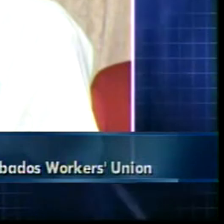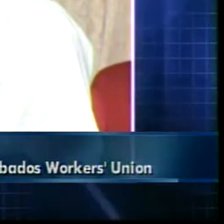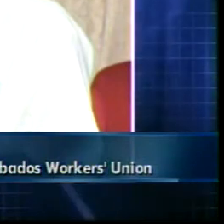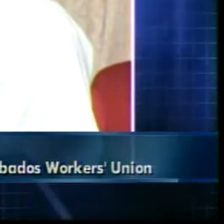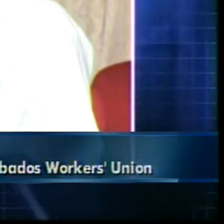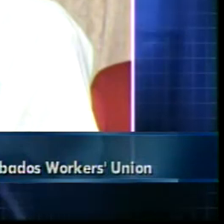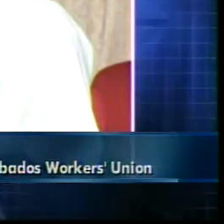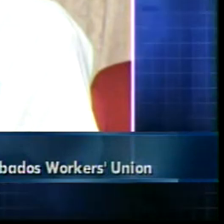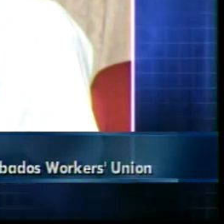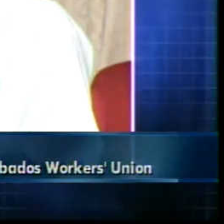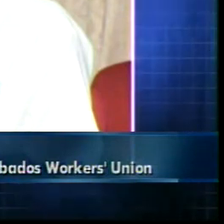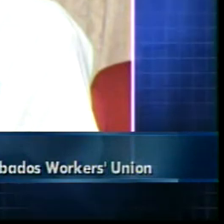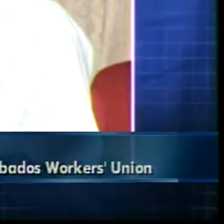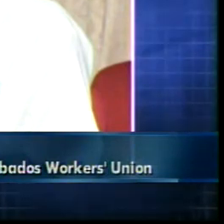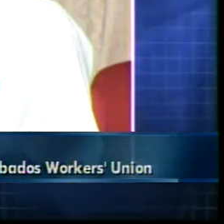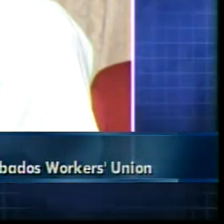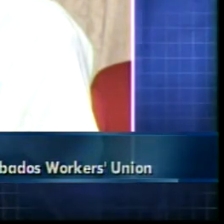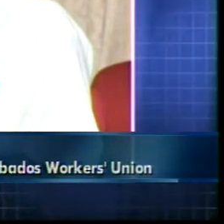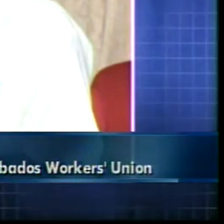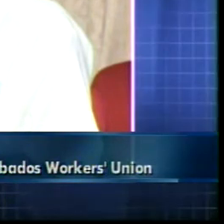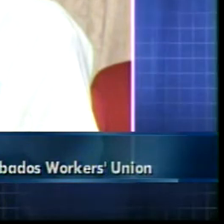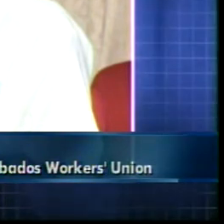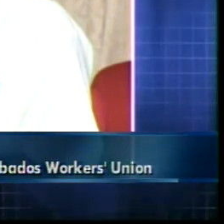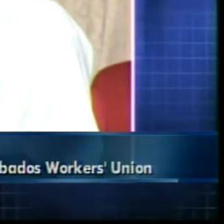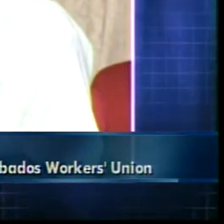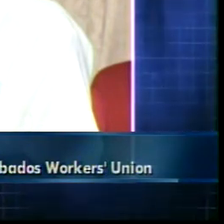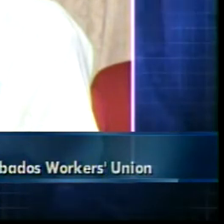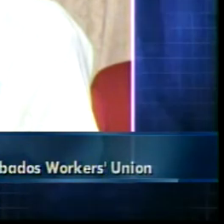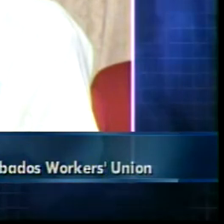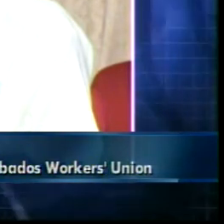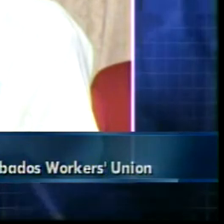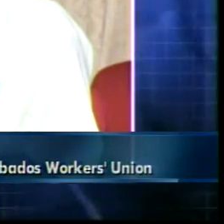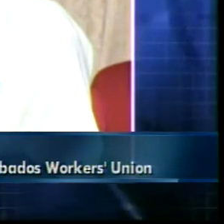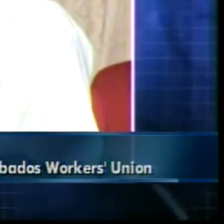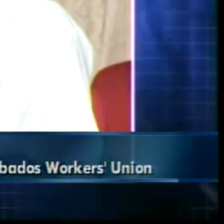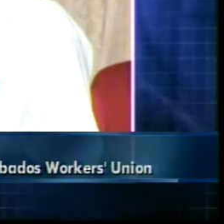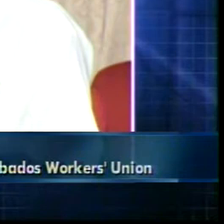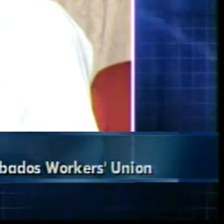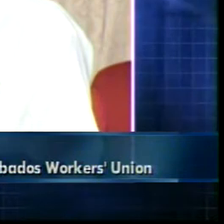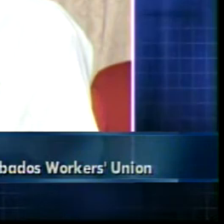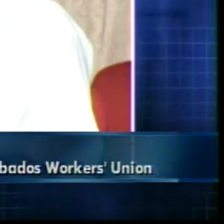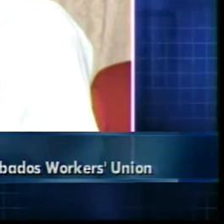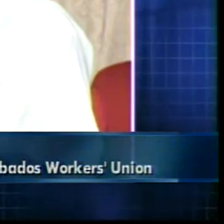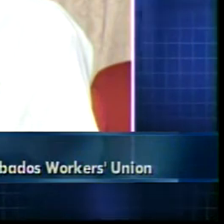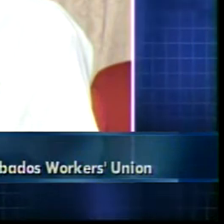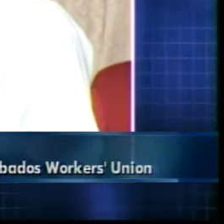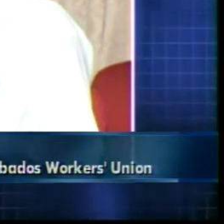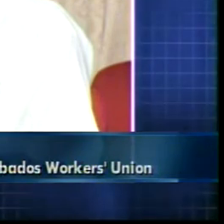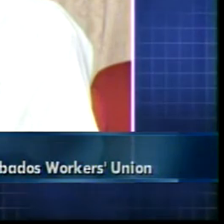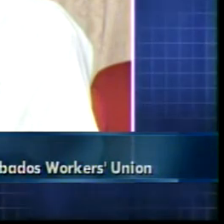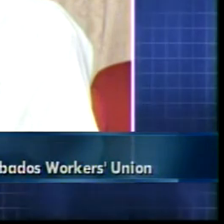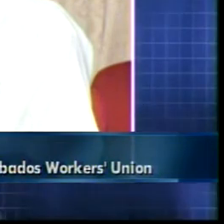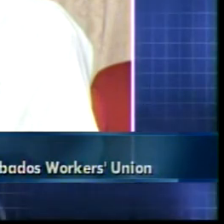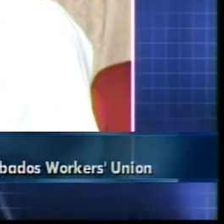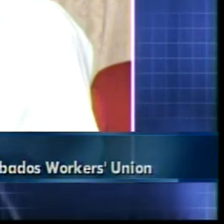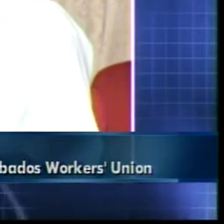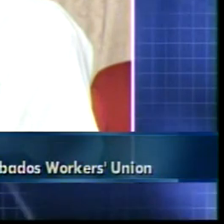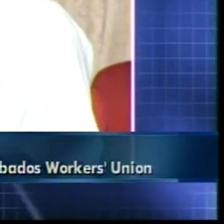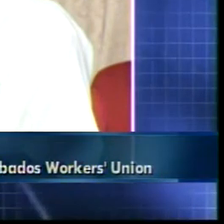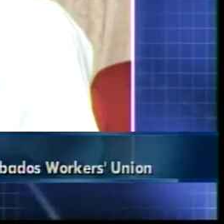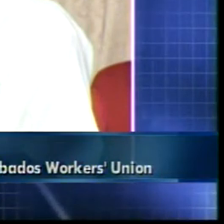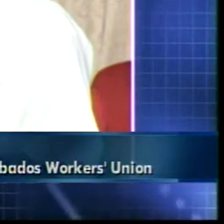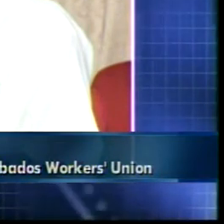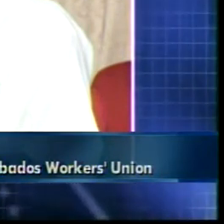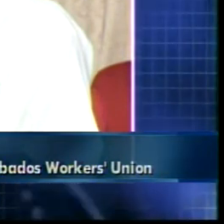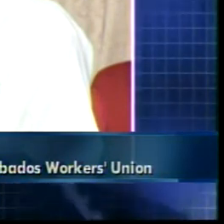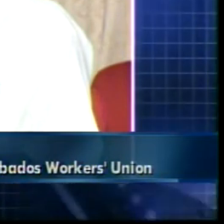ensure that by the time the exercise is completed, that parties on all sides are satisfied that we are doing the